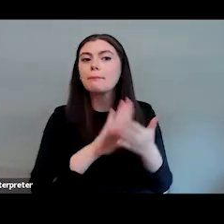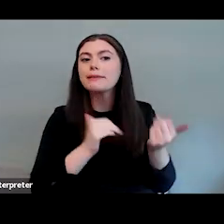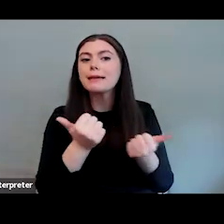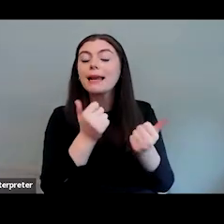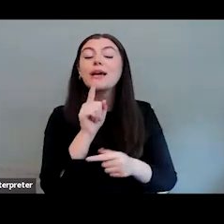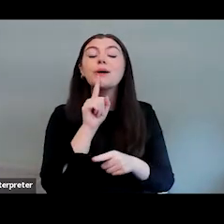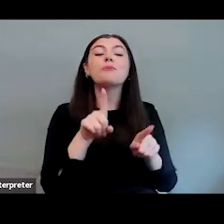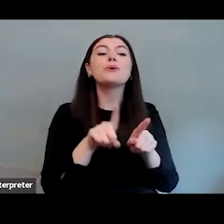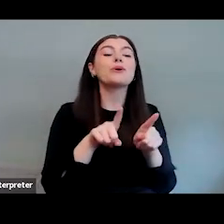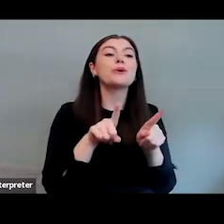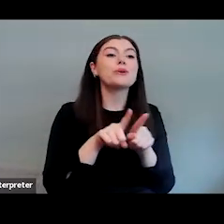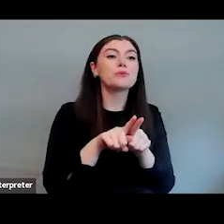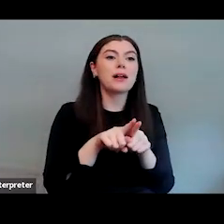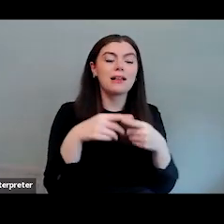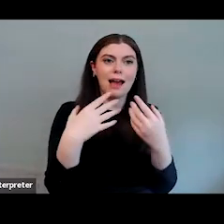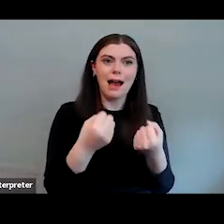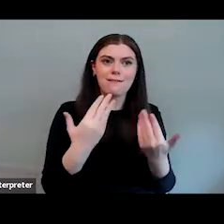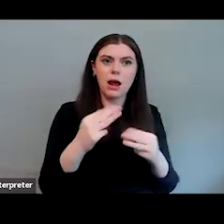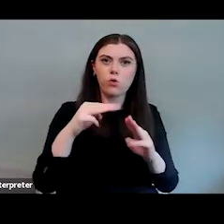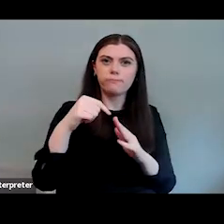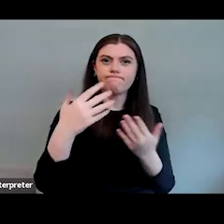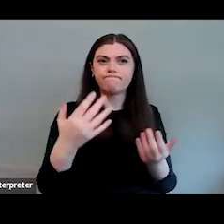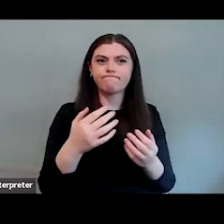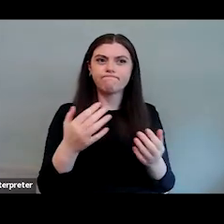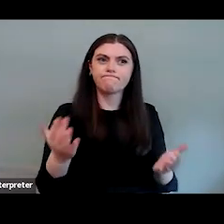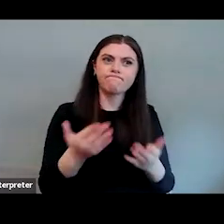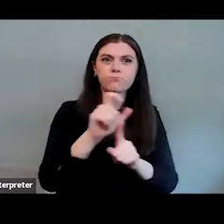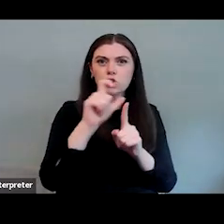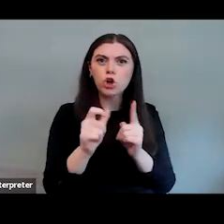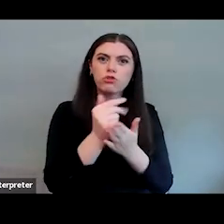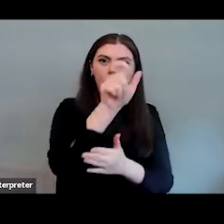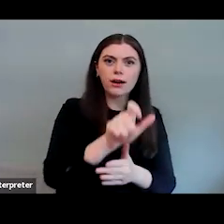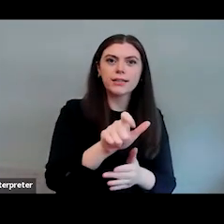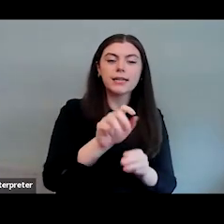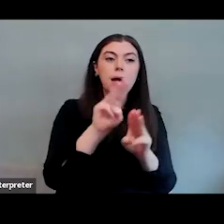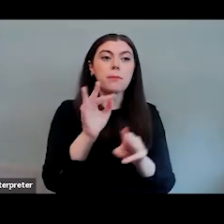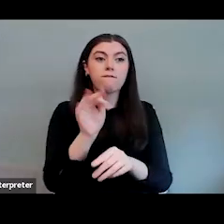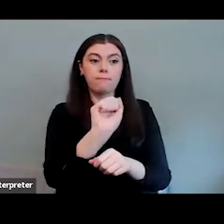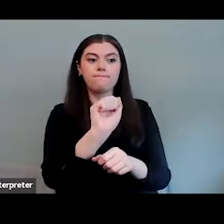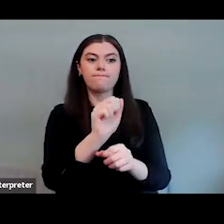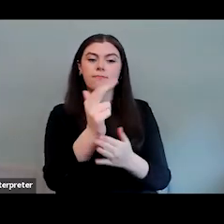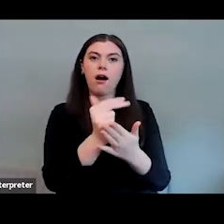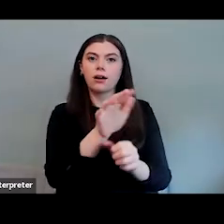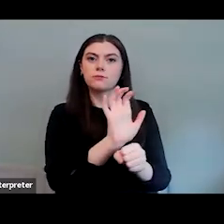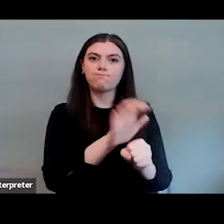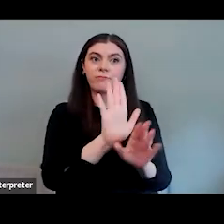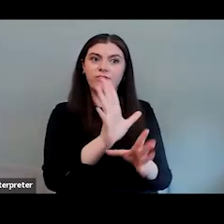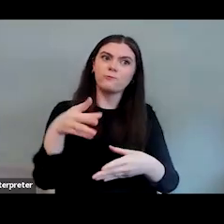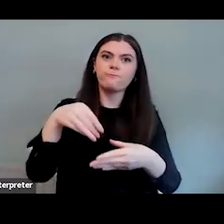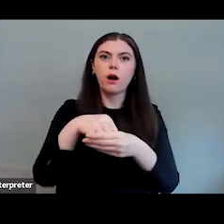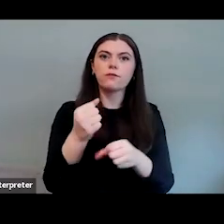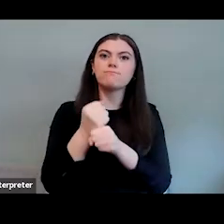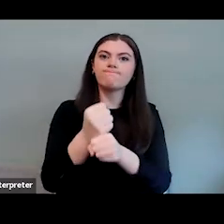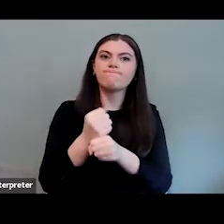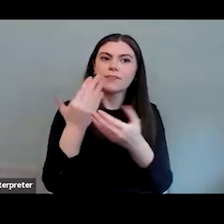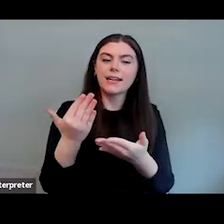also have now more and more cultural artists and people from the sector joining in the cultural boycott of Israel,